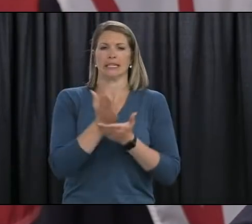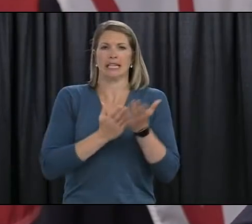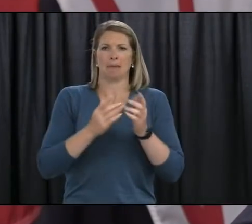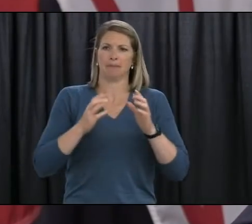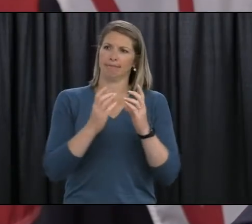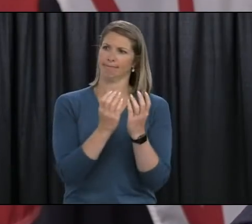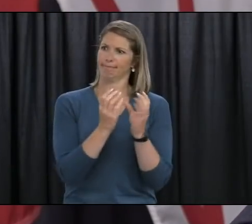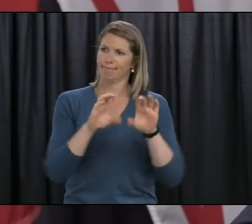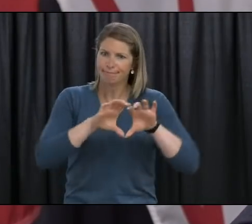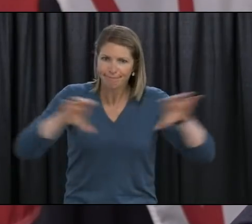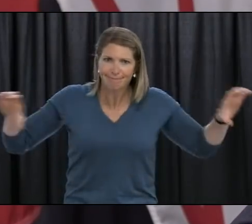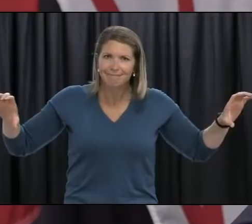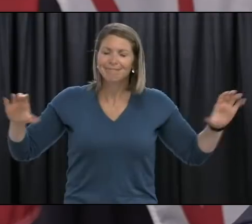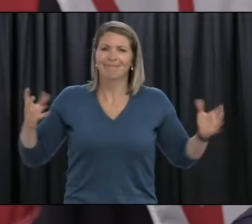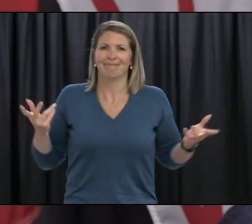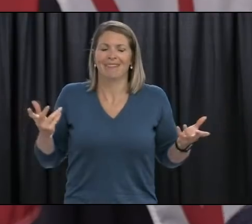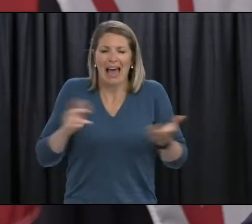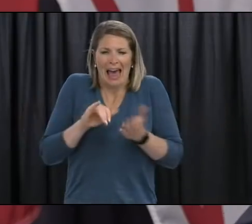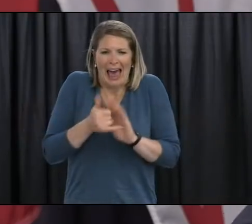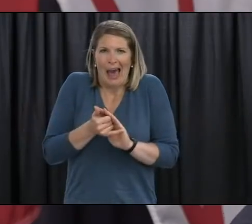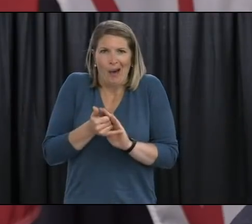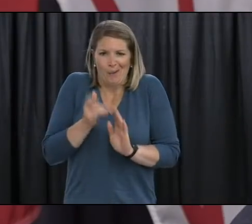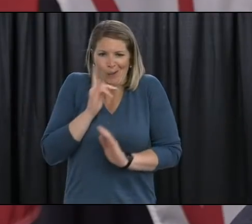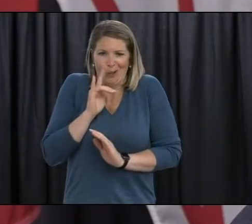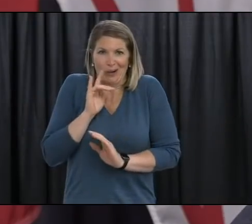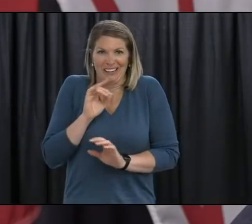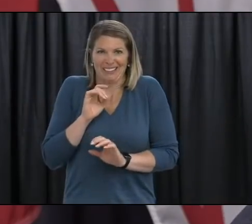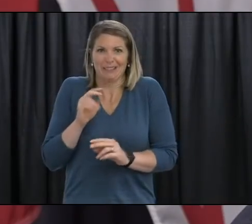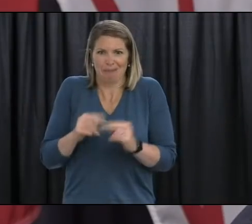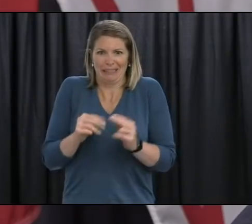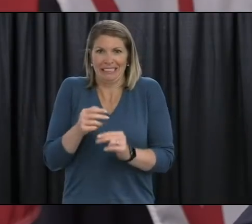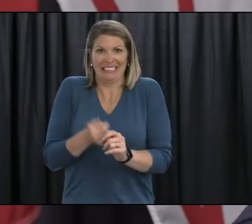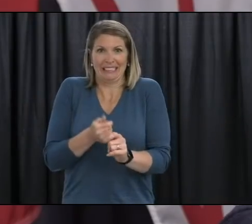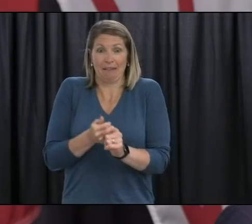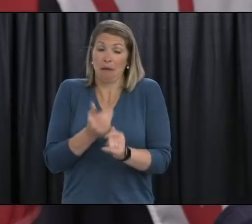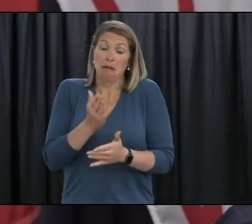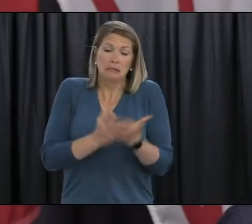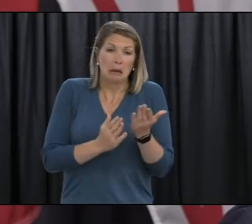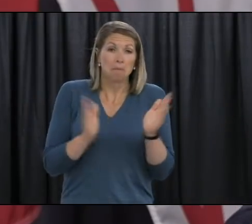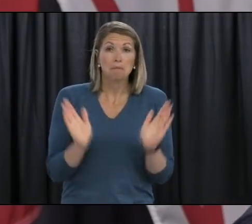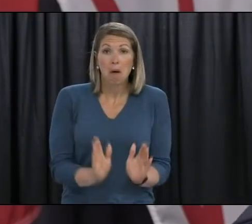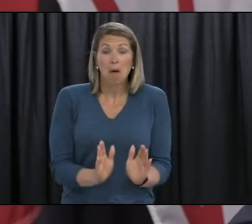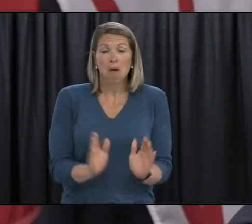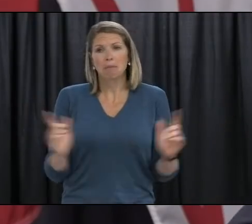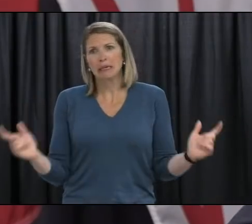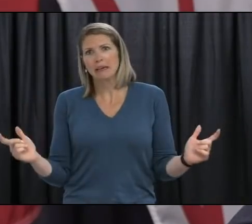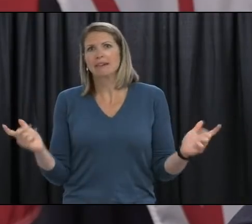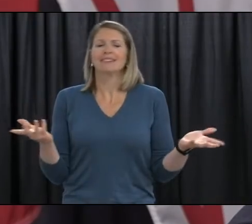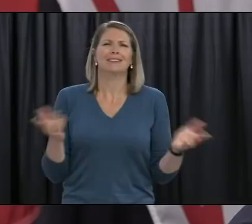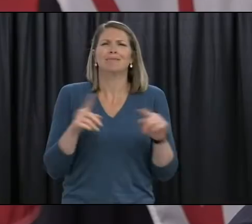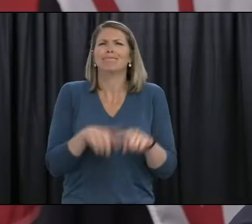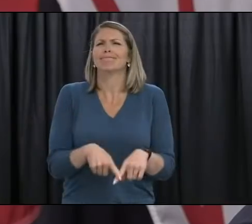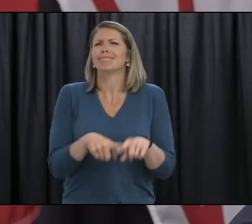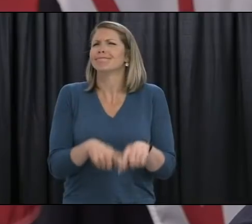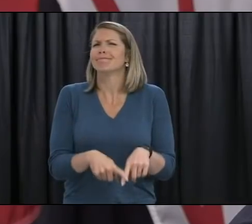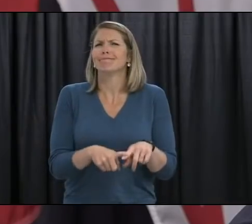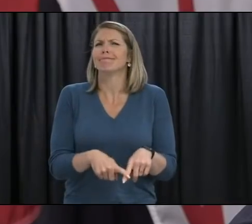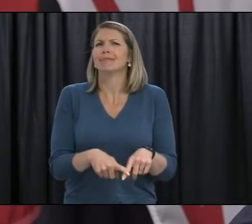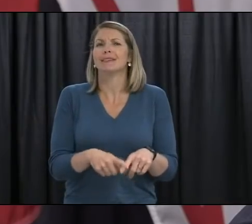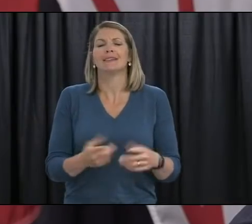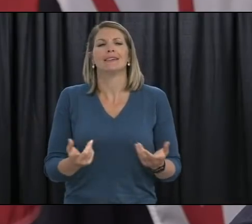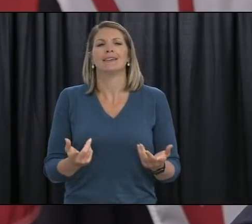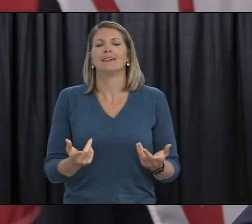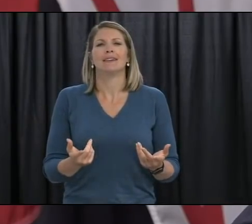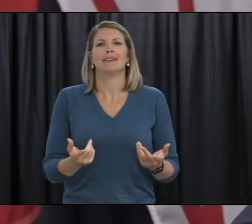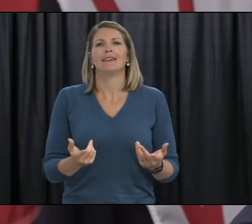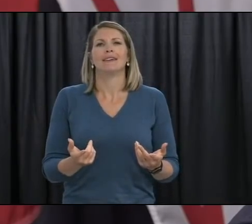homes. Every home is different, no different than your normal residence. So as people would build those, personal care homes or those